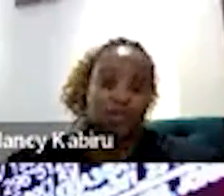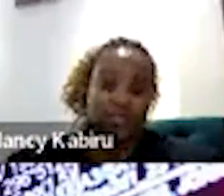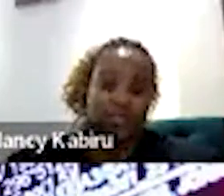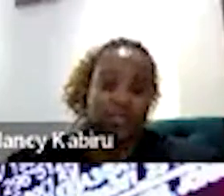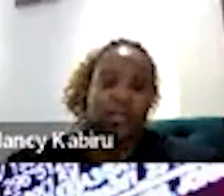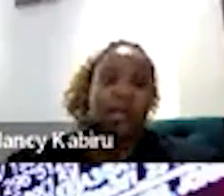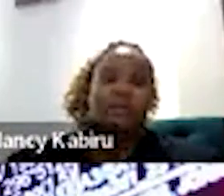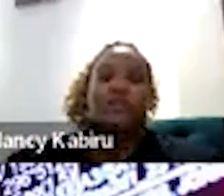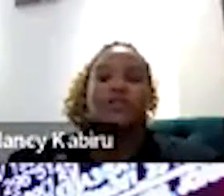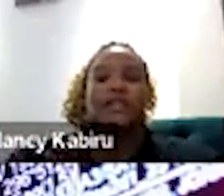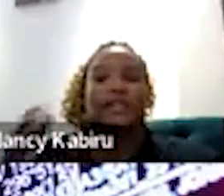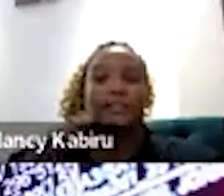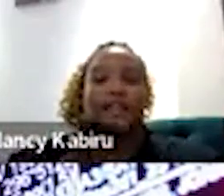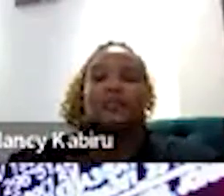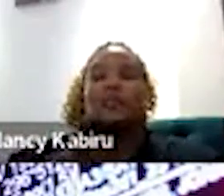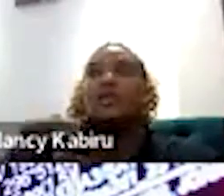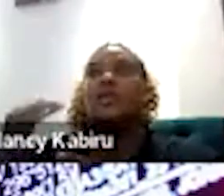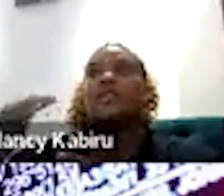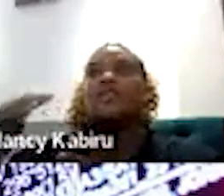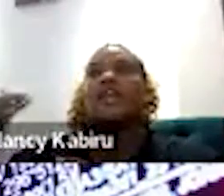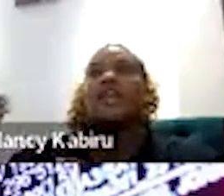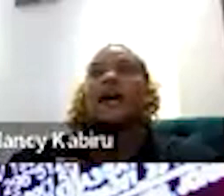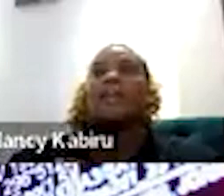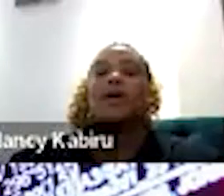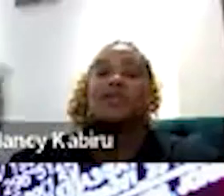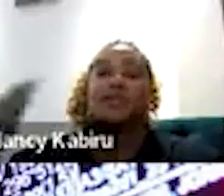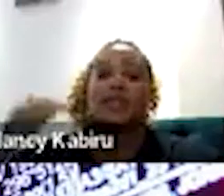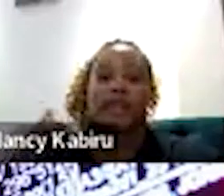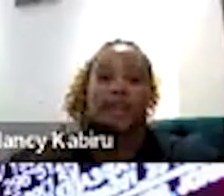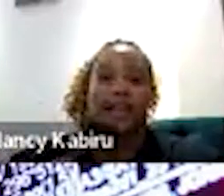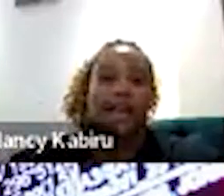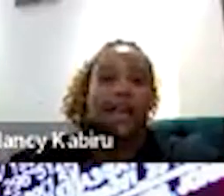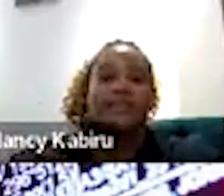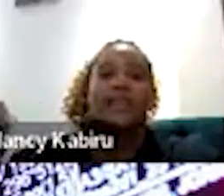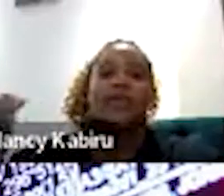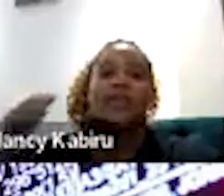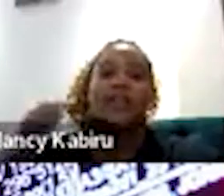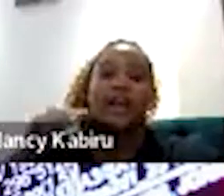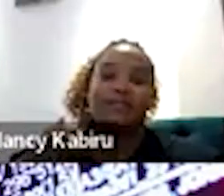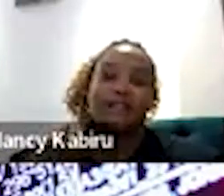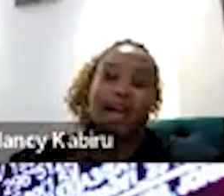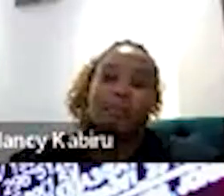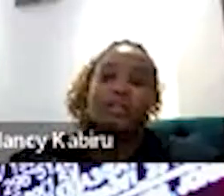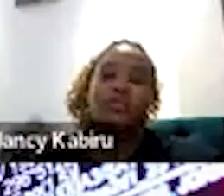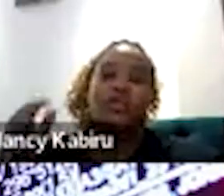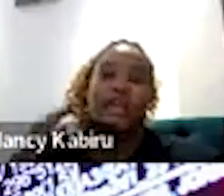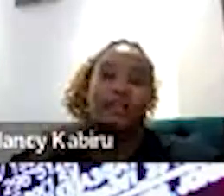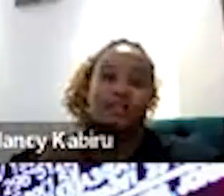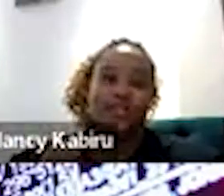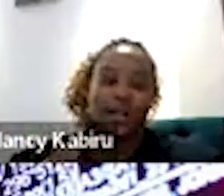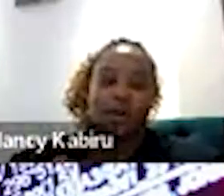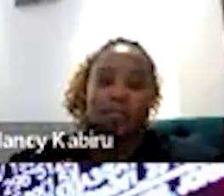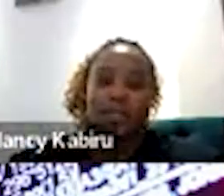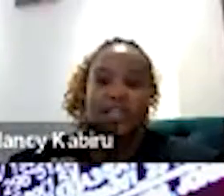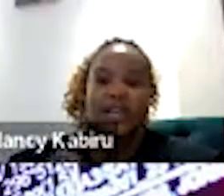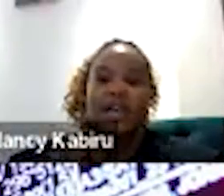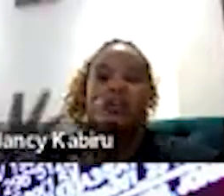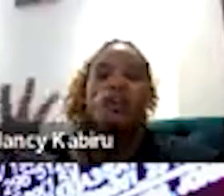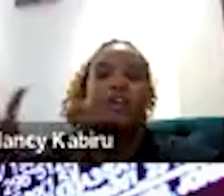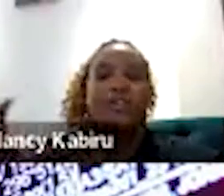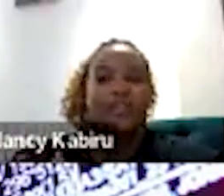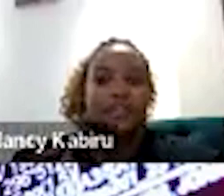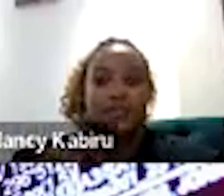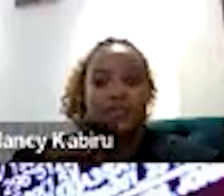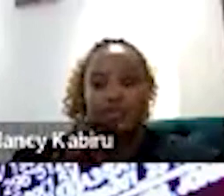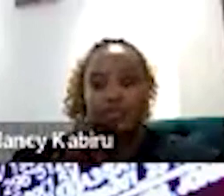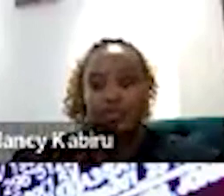a lot of stressors because they sometimes will think about their lives and what they have accomplished, what they have not accomplished,